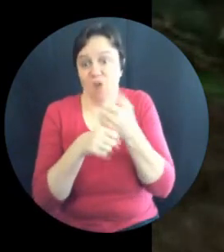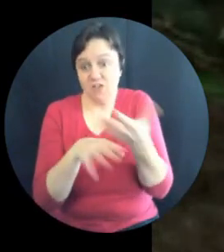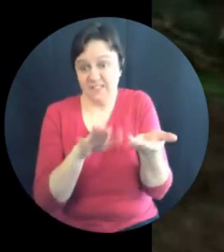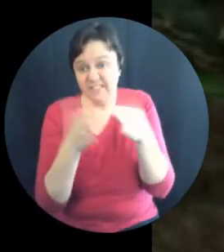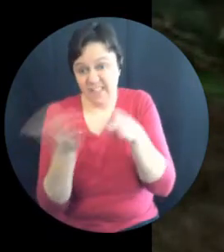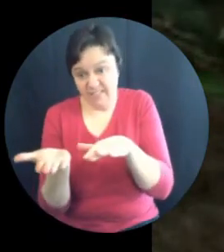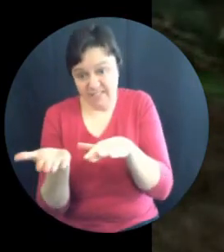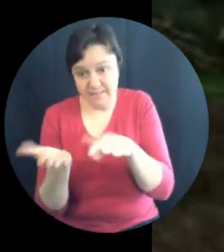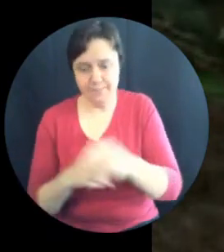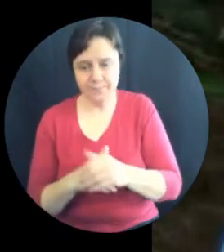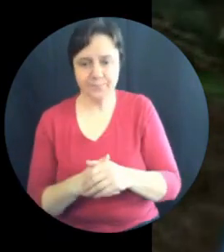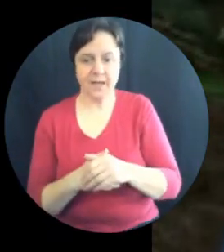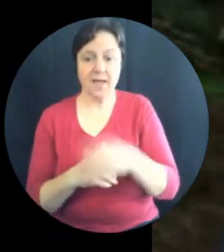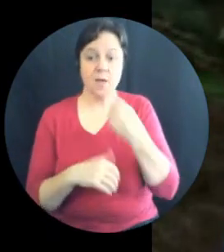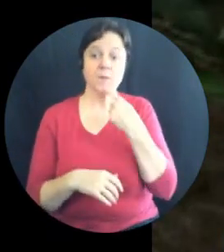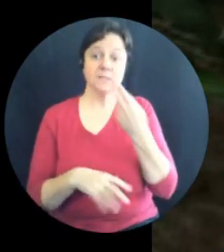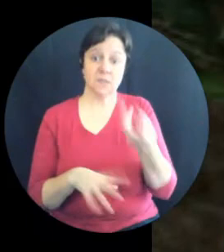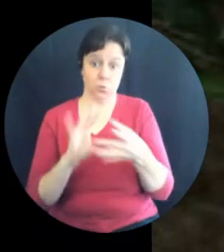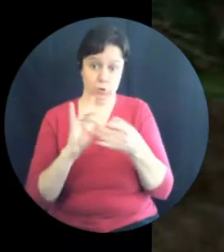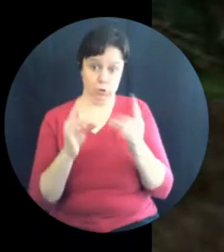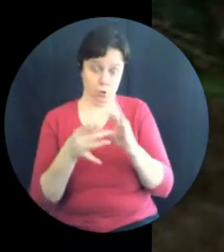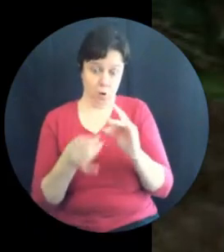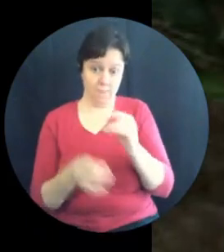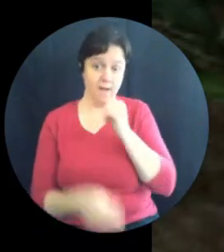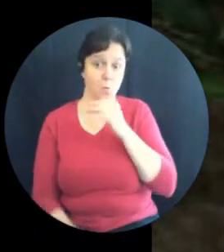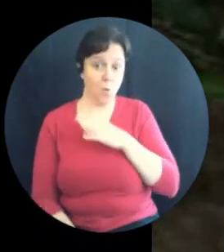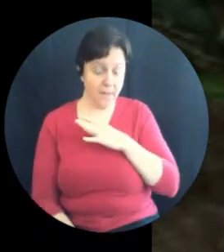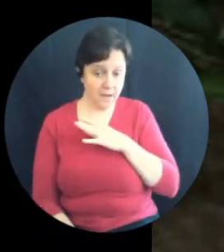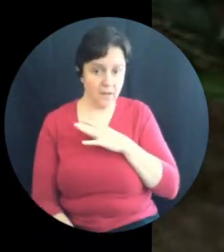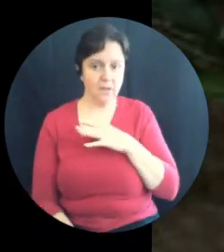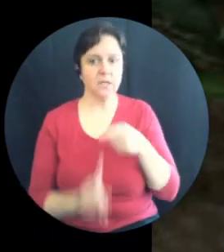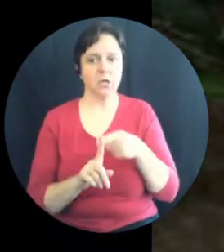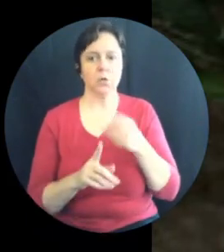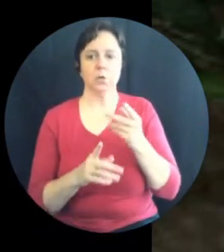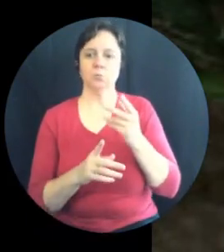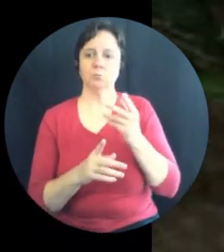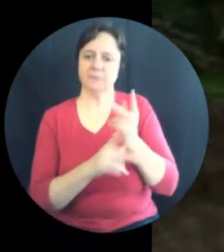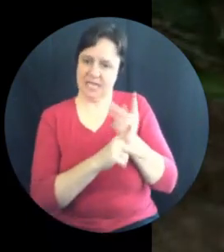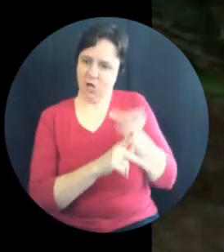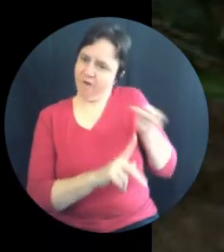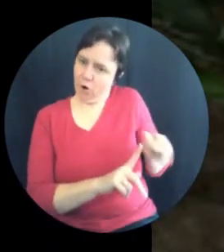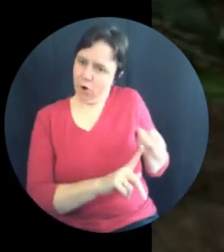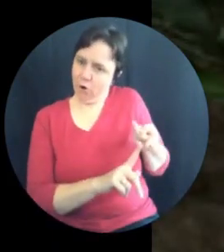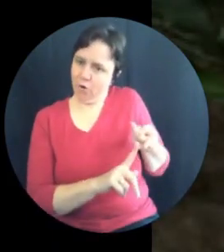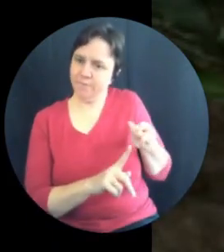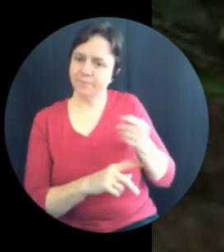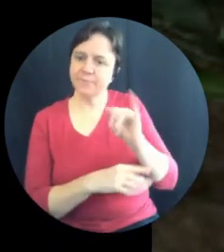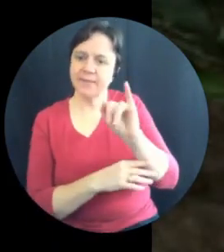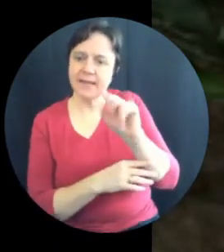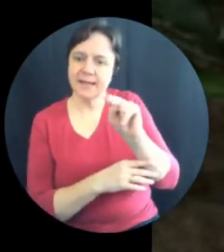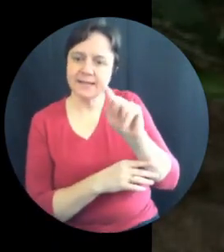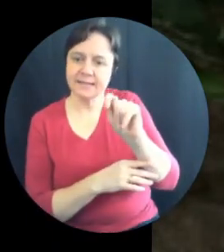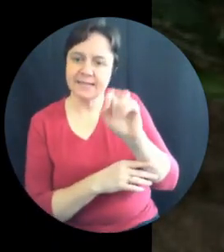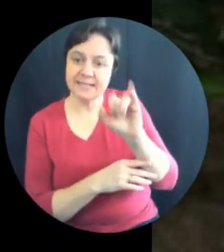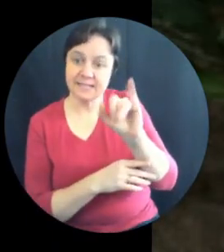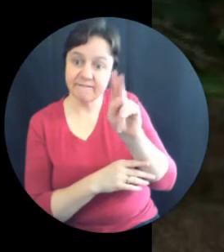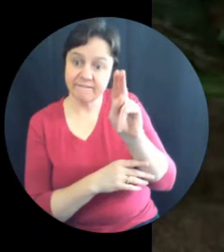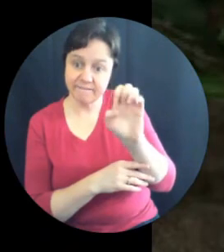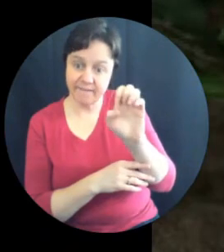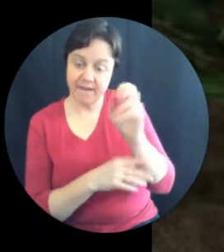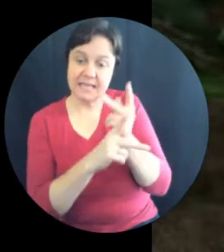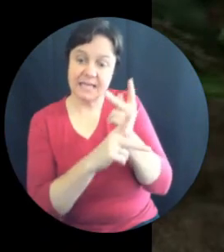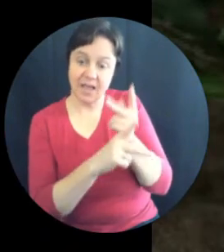care of a lady in intensive care, and she was very ill, and it was because she had home bottled tomatoes, and this